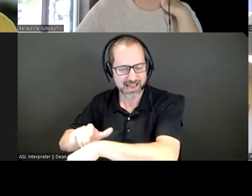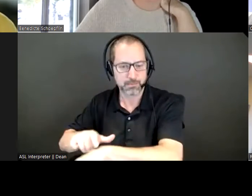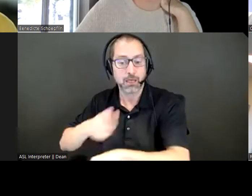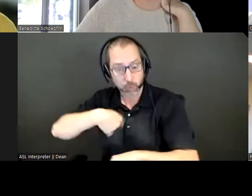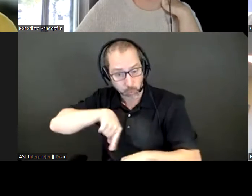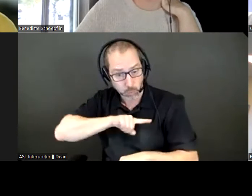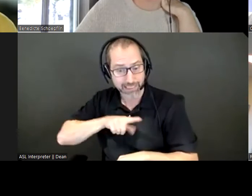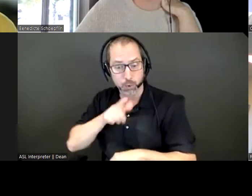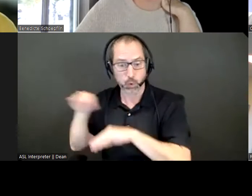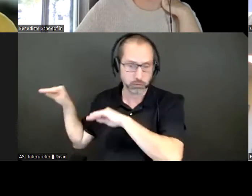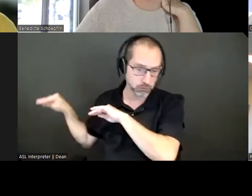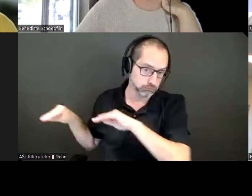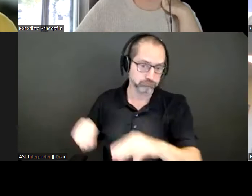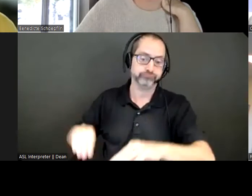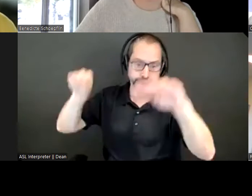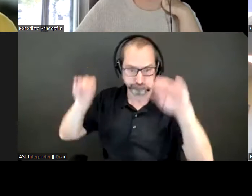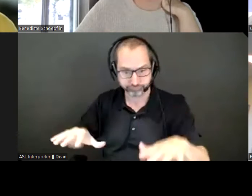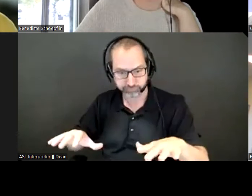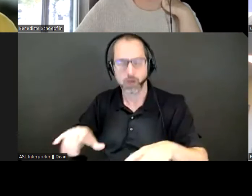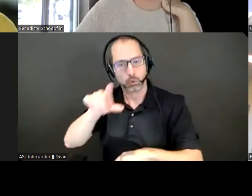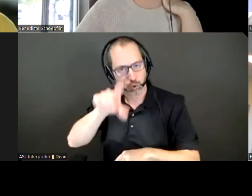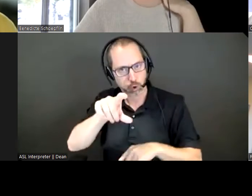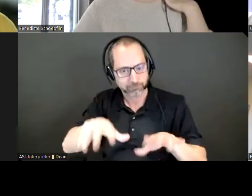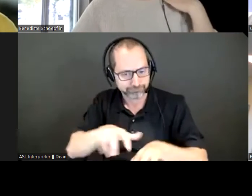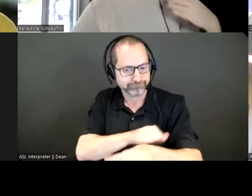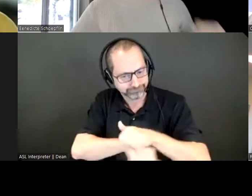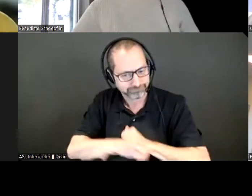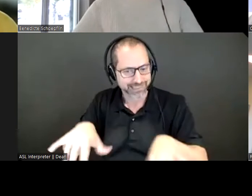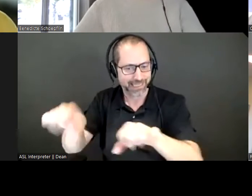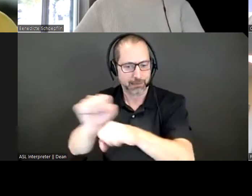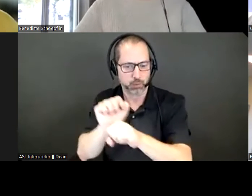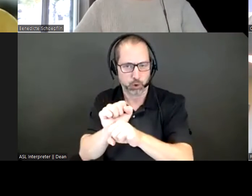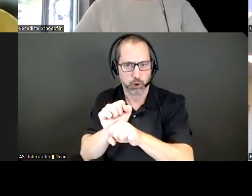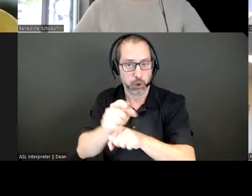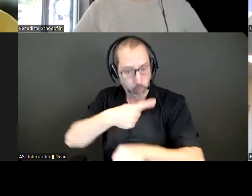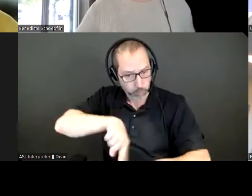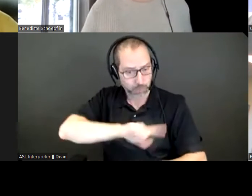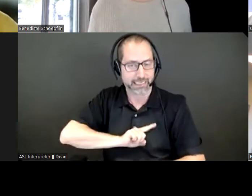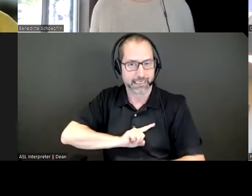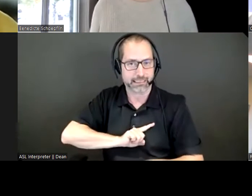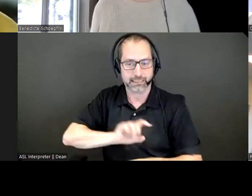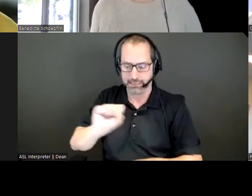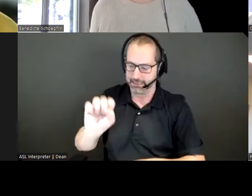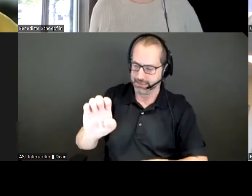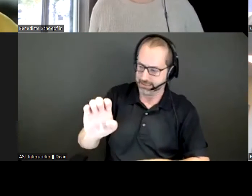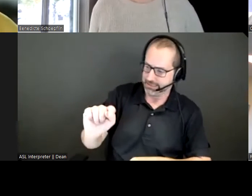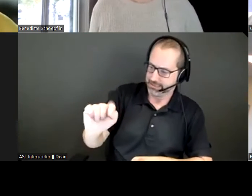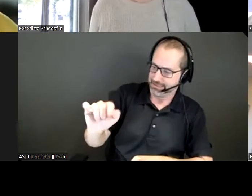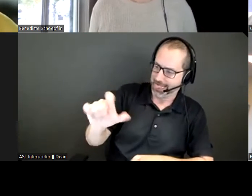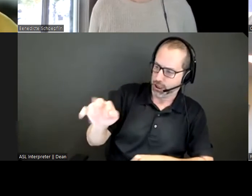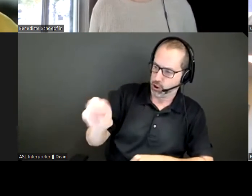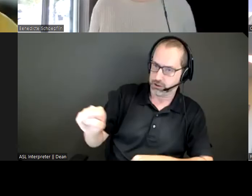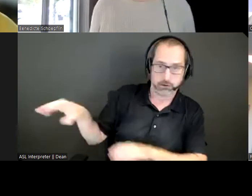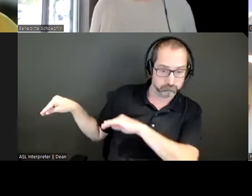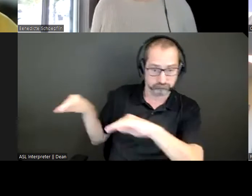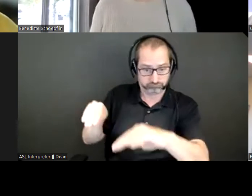And I mentioned that in my email to the 519. It is we settlers that must take up this responsibility, because